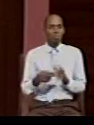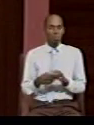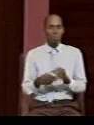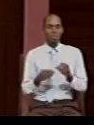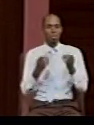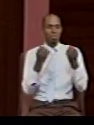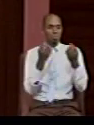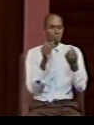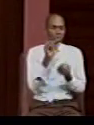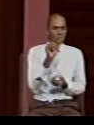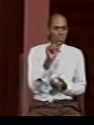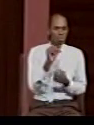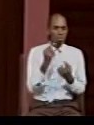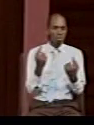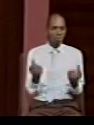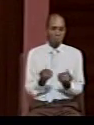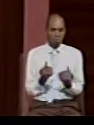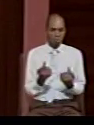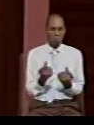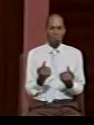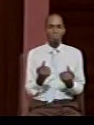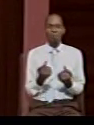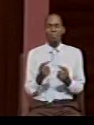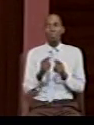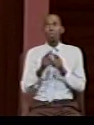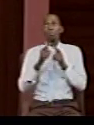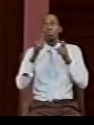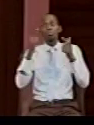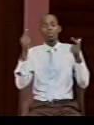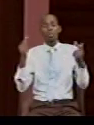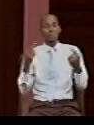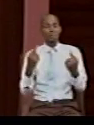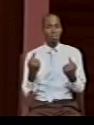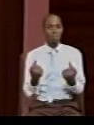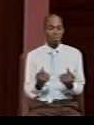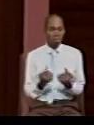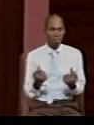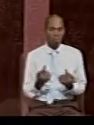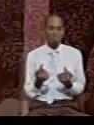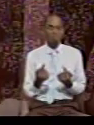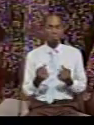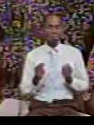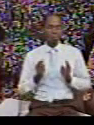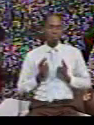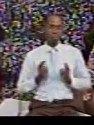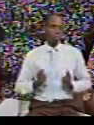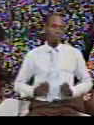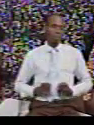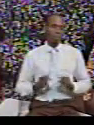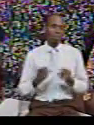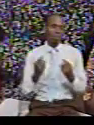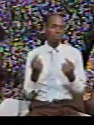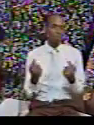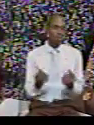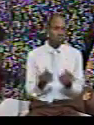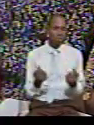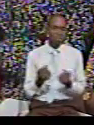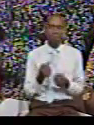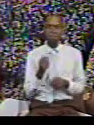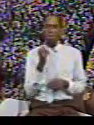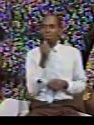so-called. Big sins, so-called. Mortal sins, so-called.